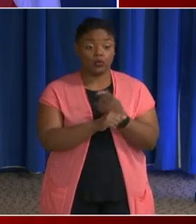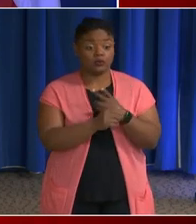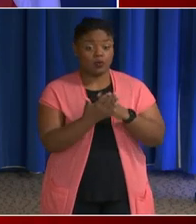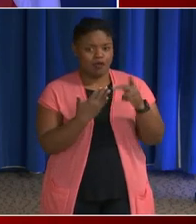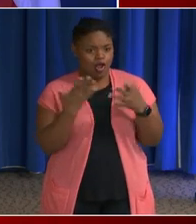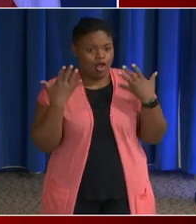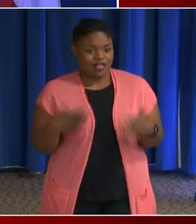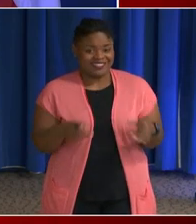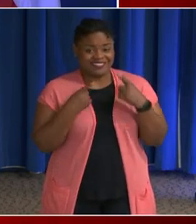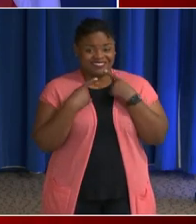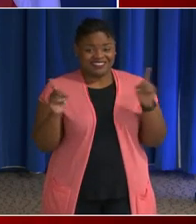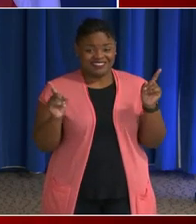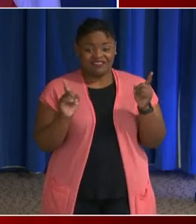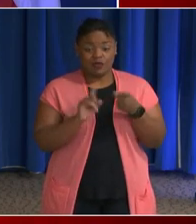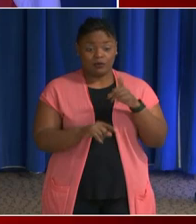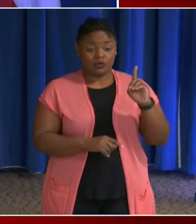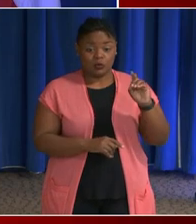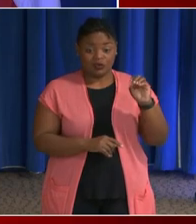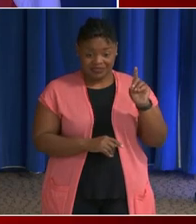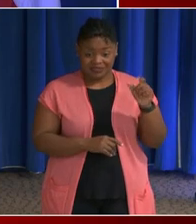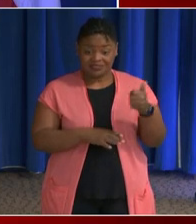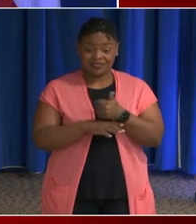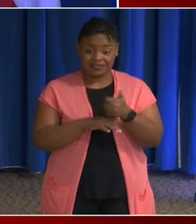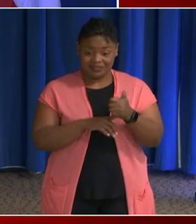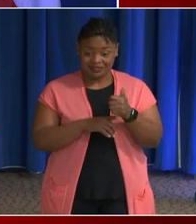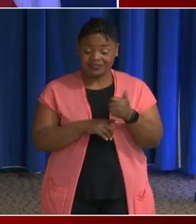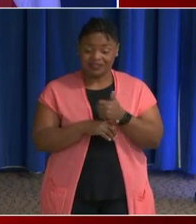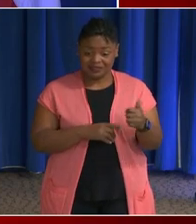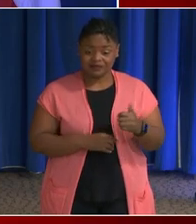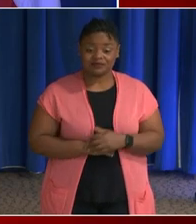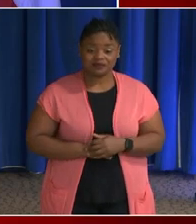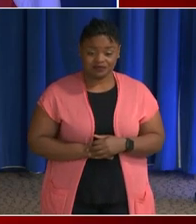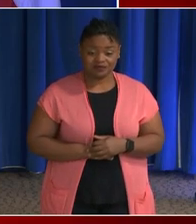the Department of Transportation to